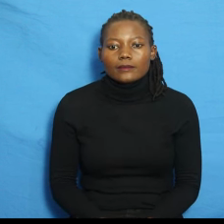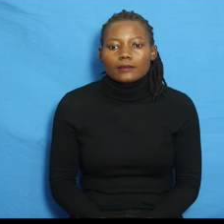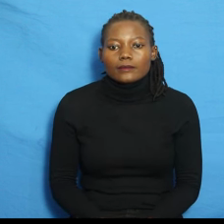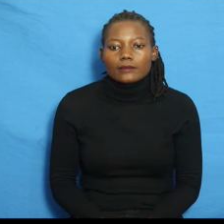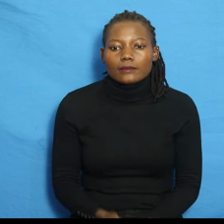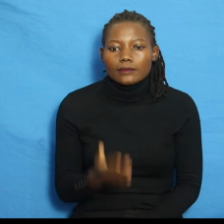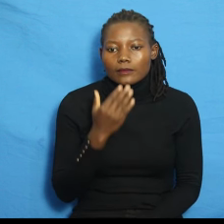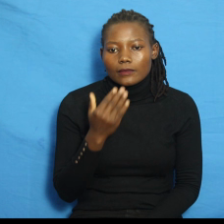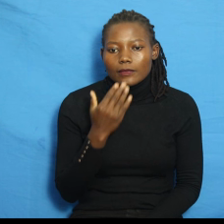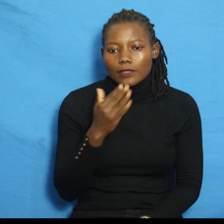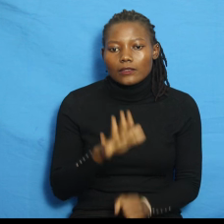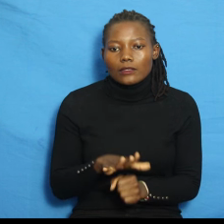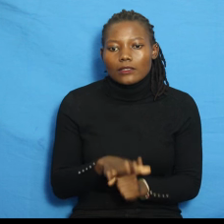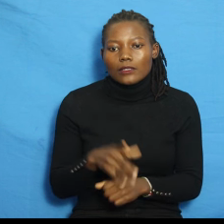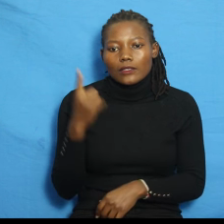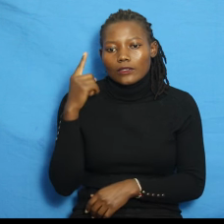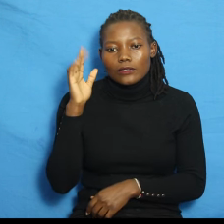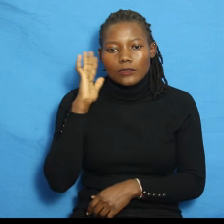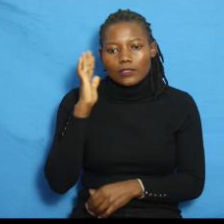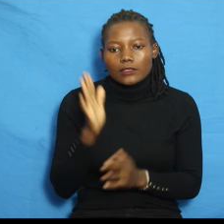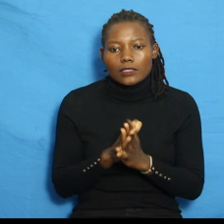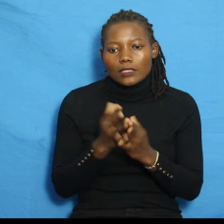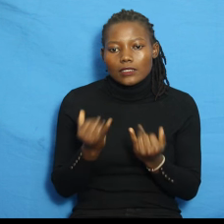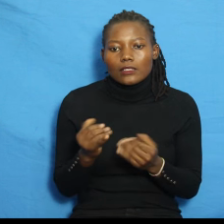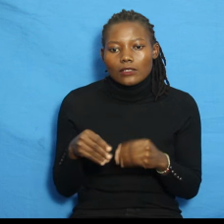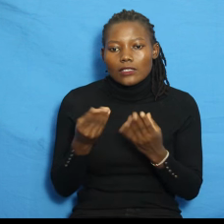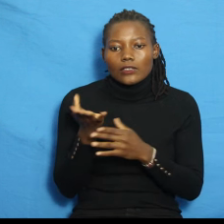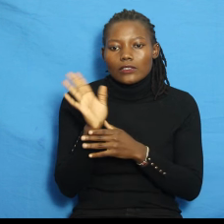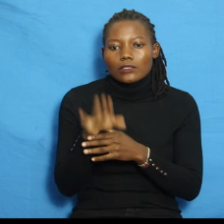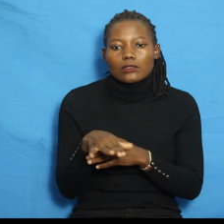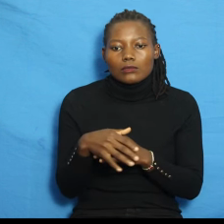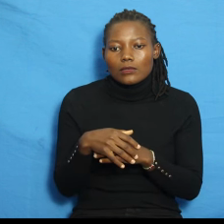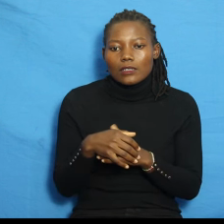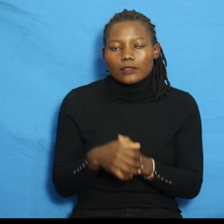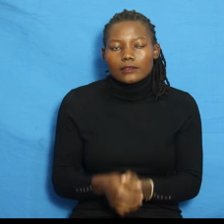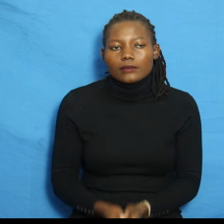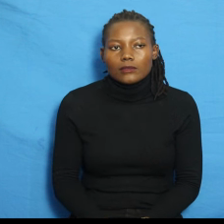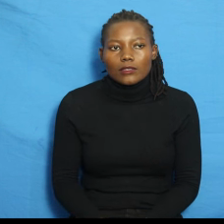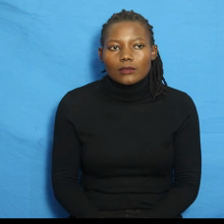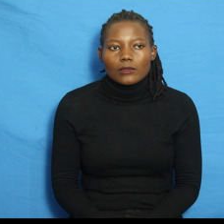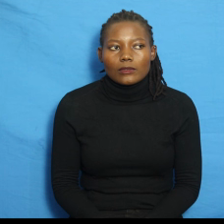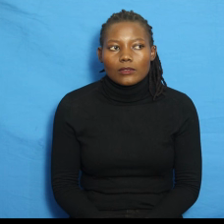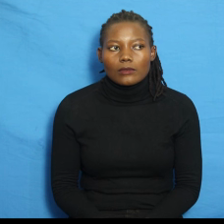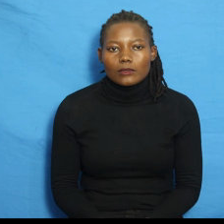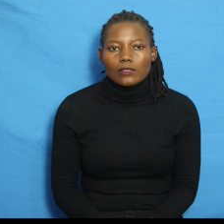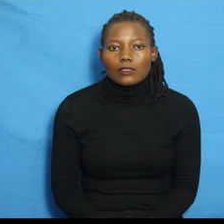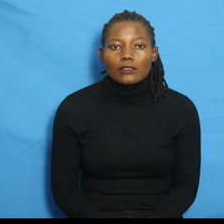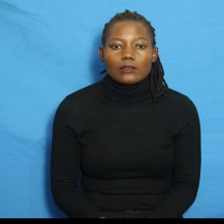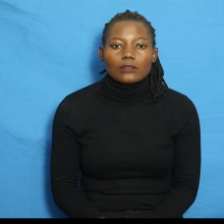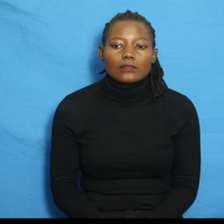Otherwise, thank you very much for listening, and I now hand it back to John for maybe the Q&A session. Thank you.